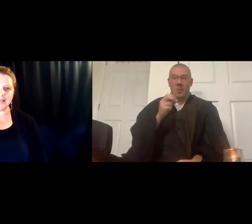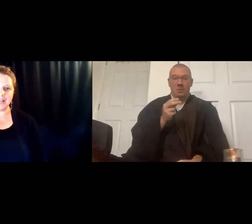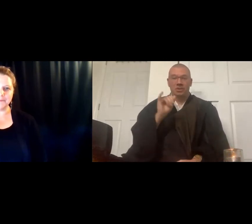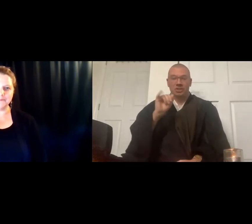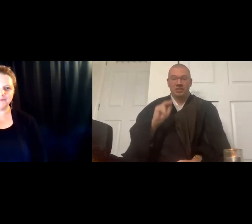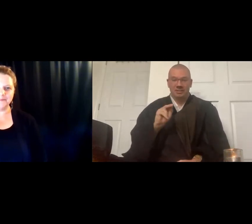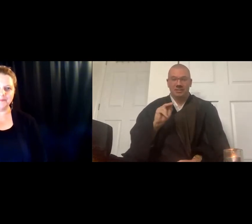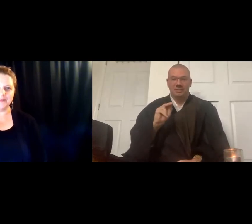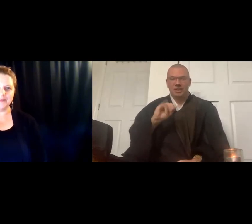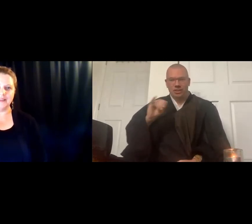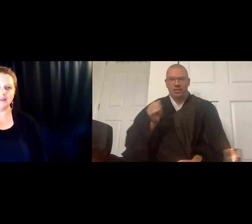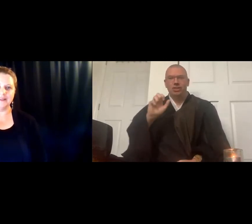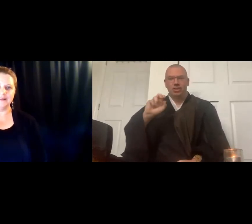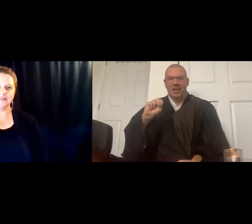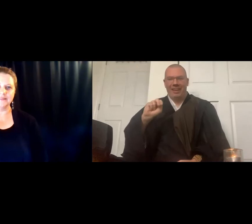My name